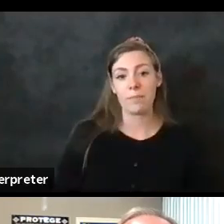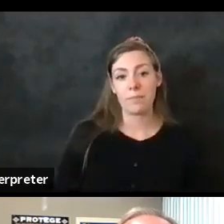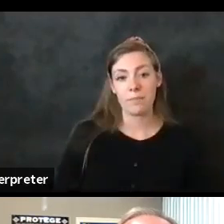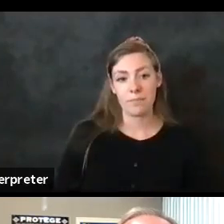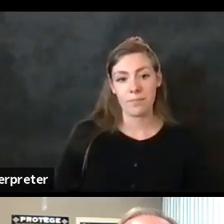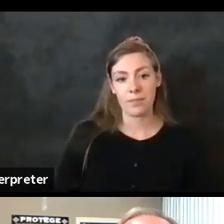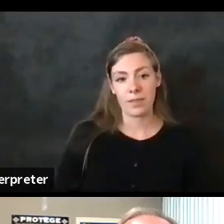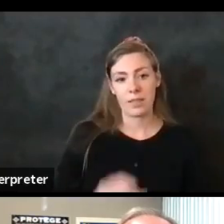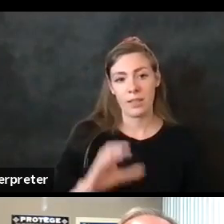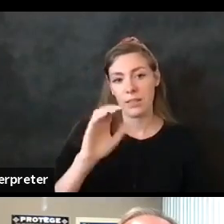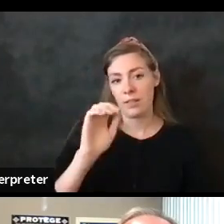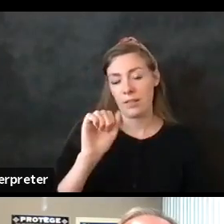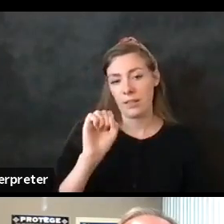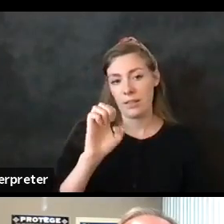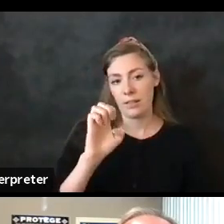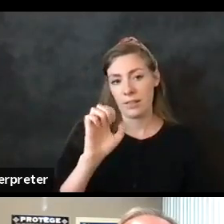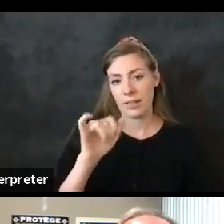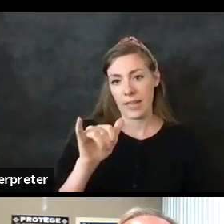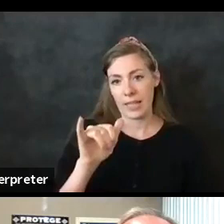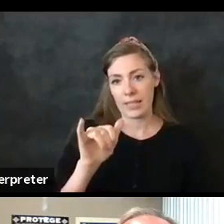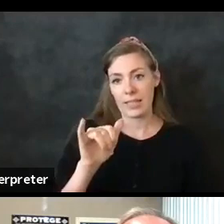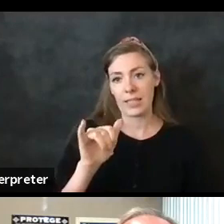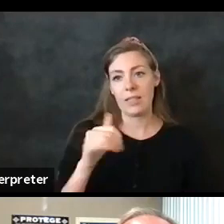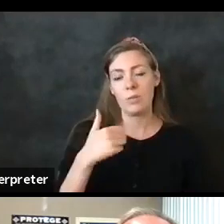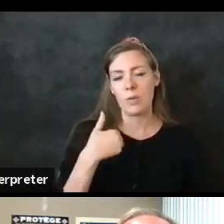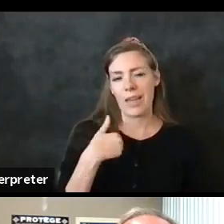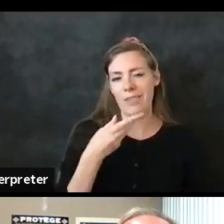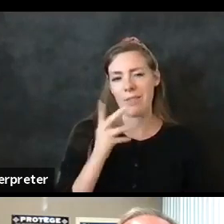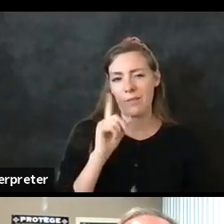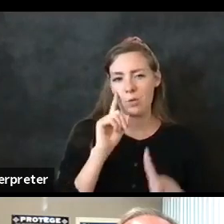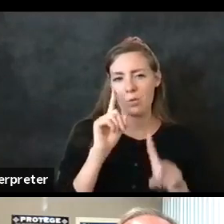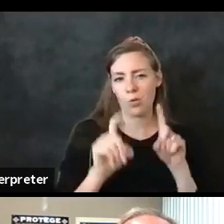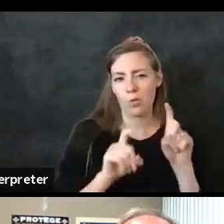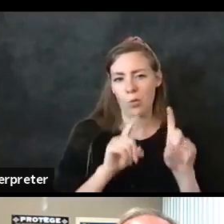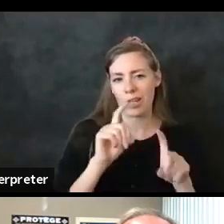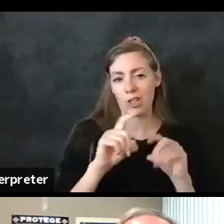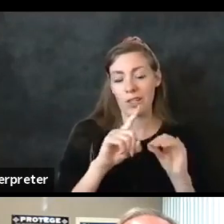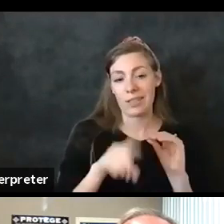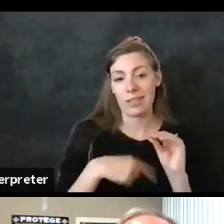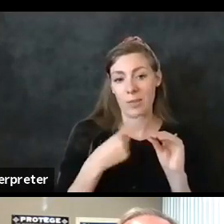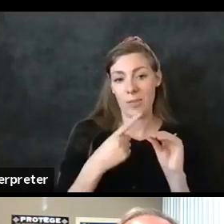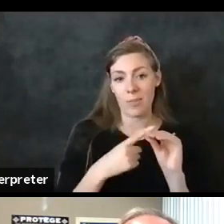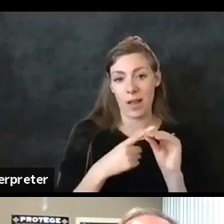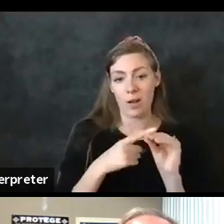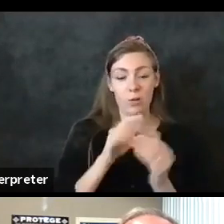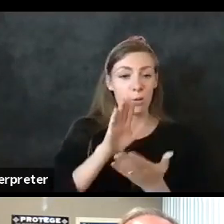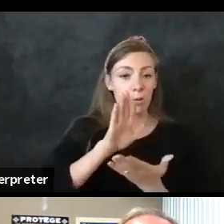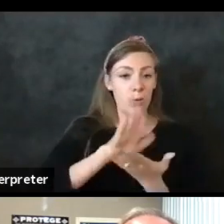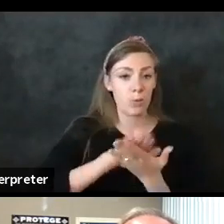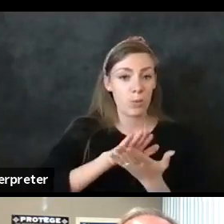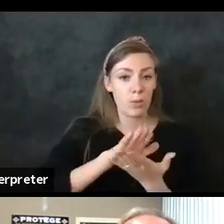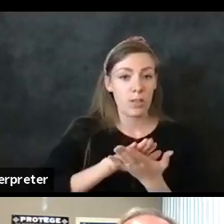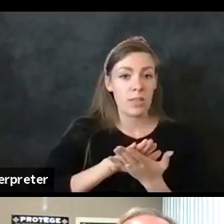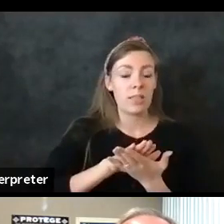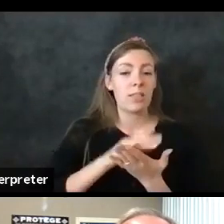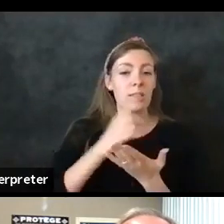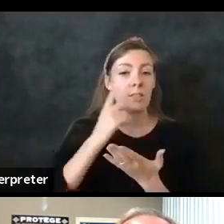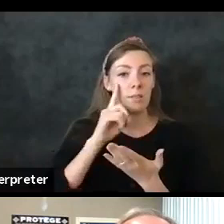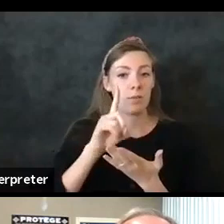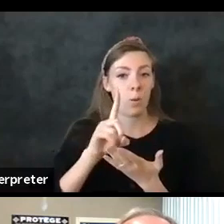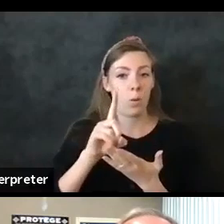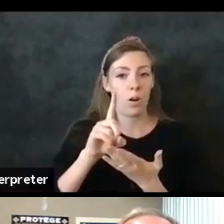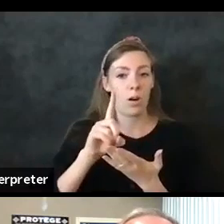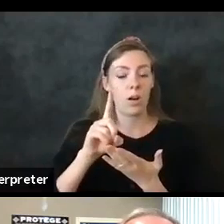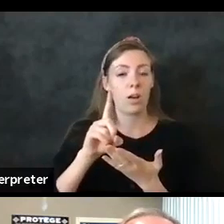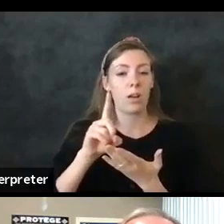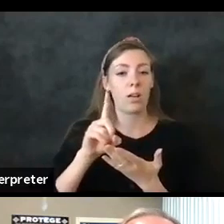back to you, we do have some questions about, obviously, the schools and Sonoma County Office of